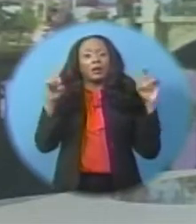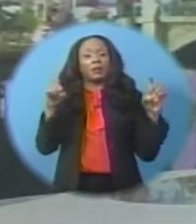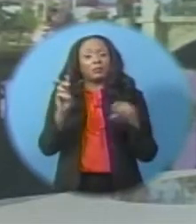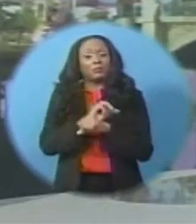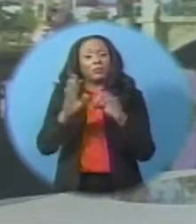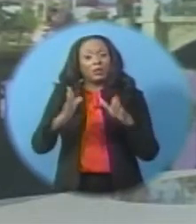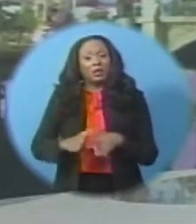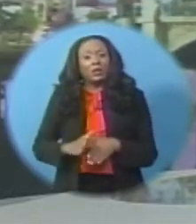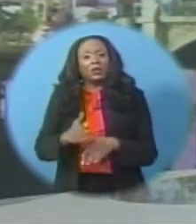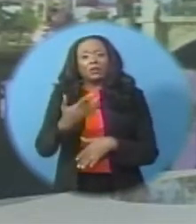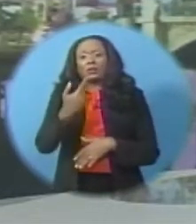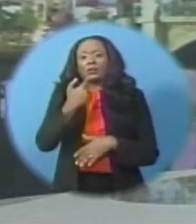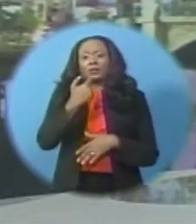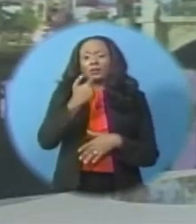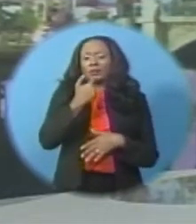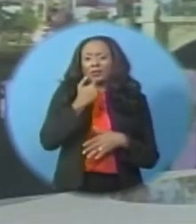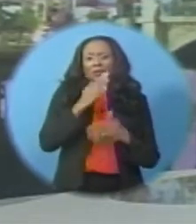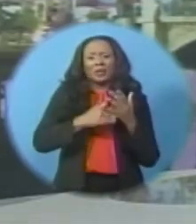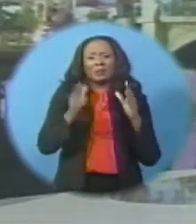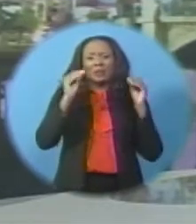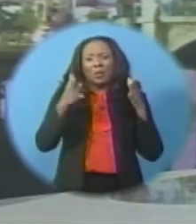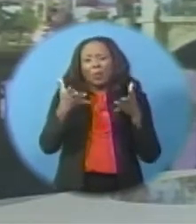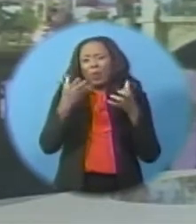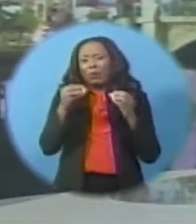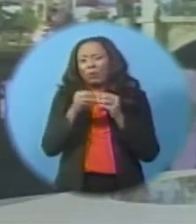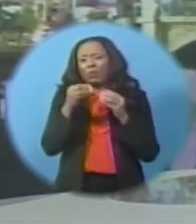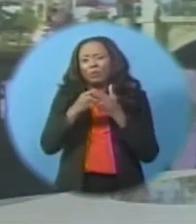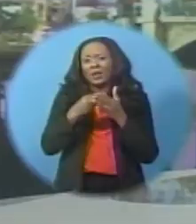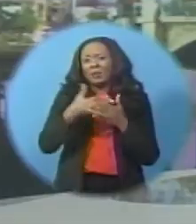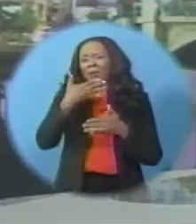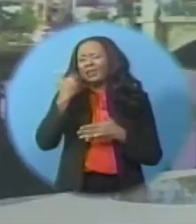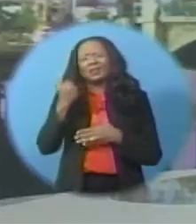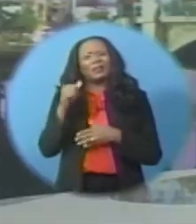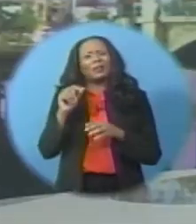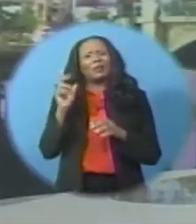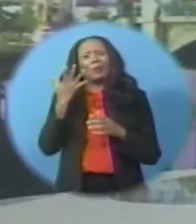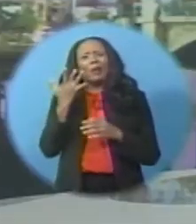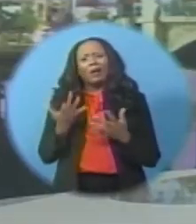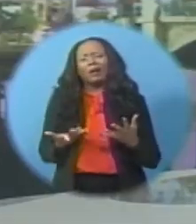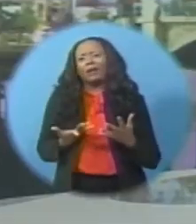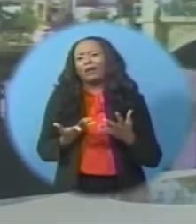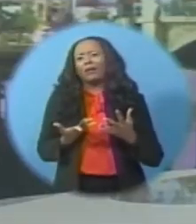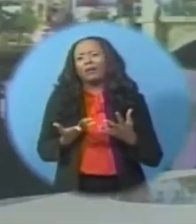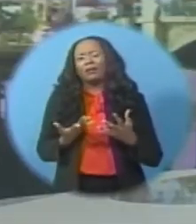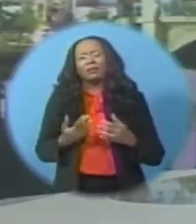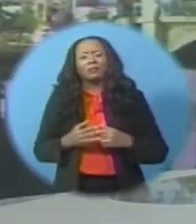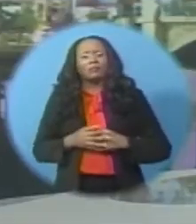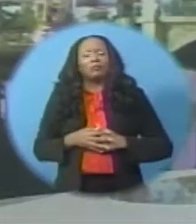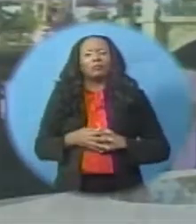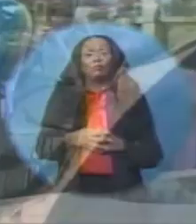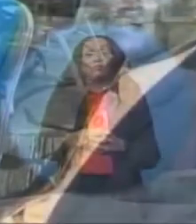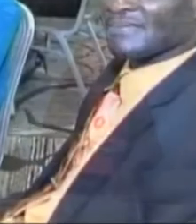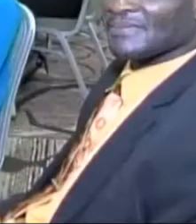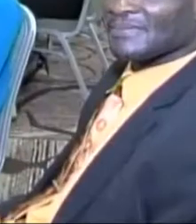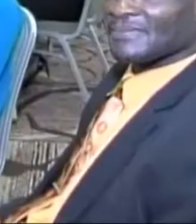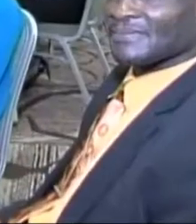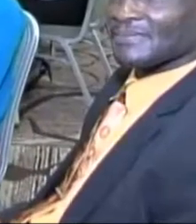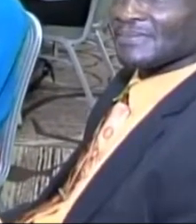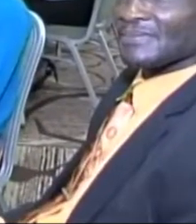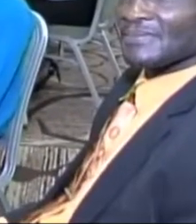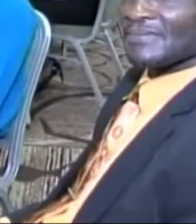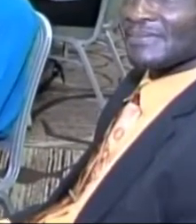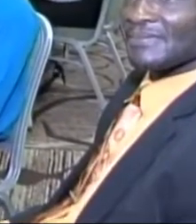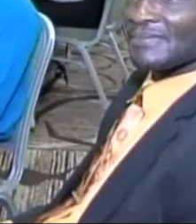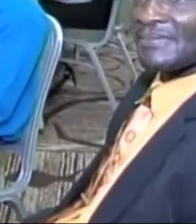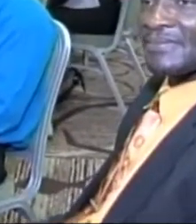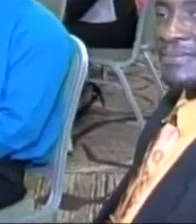condemning arguments by some teachers for better wages and good conditions of service. His comments came during a regional technical workshop for